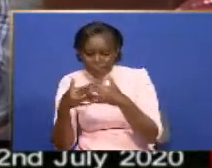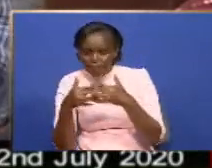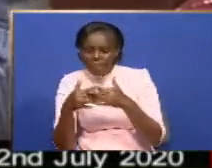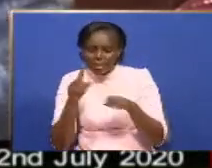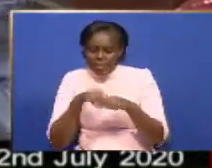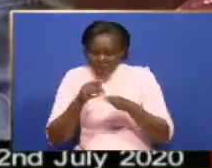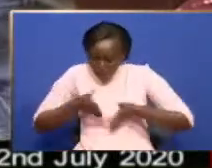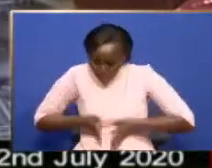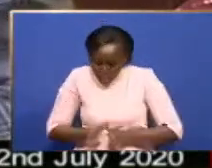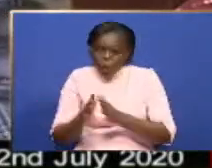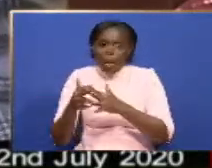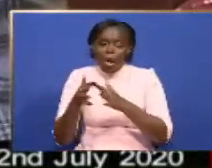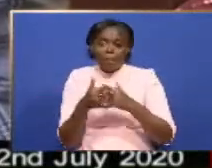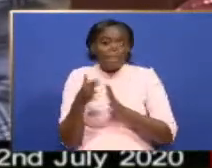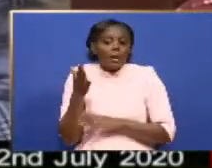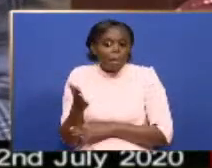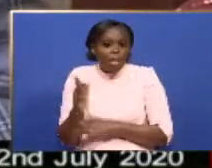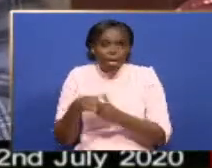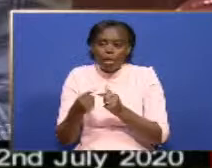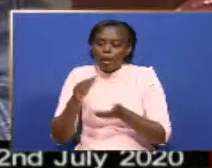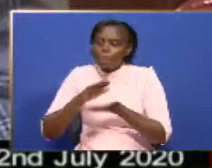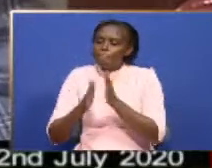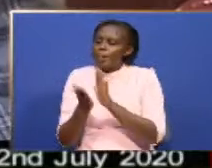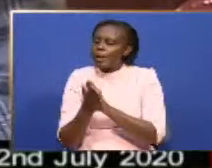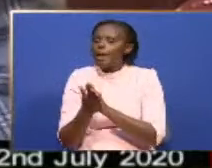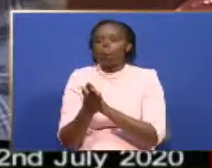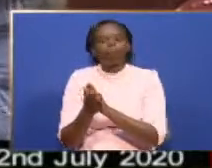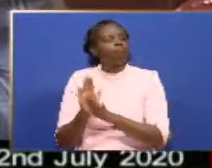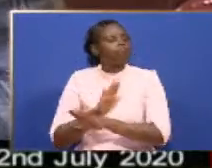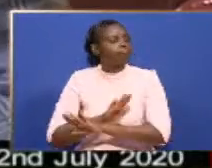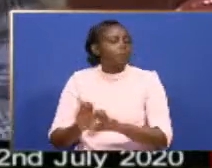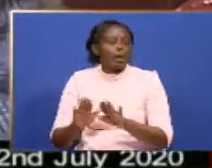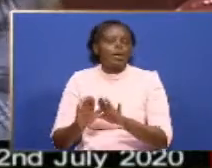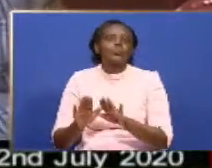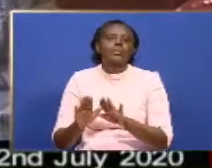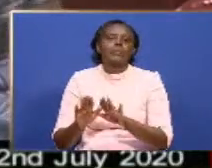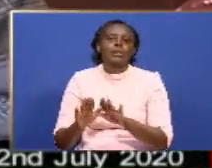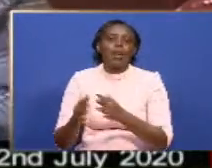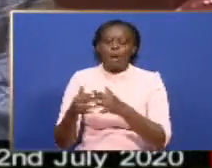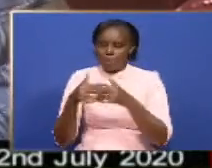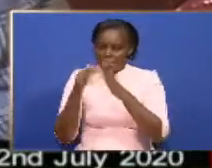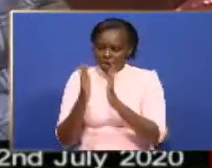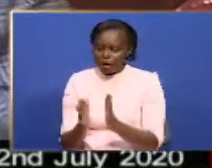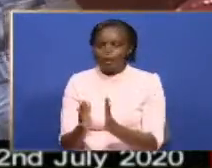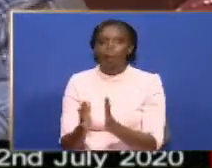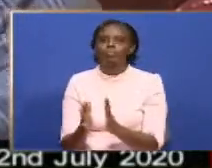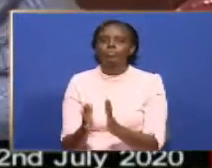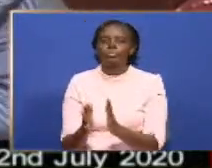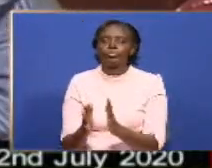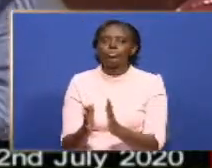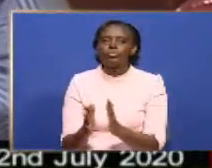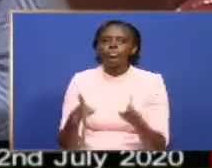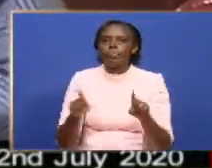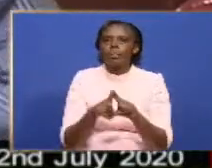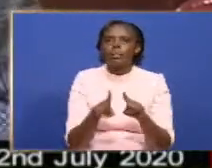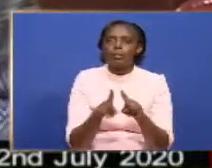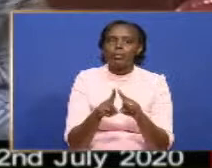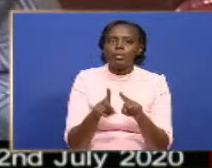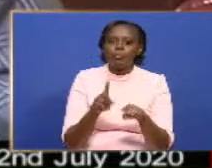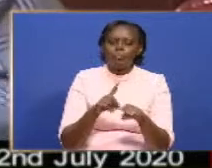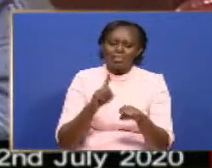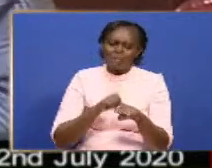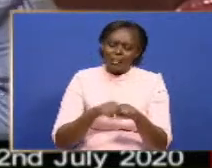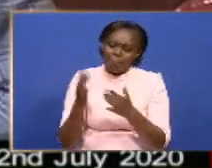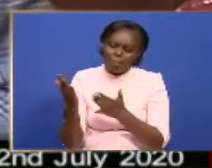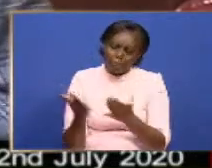moment you are born in their country, then you become an automatic citizen. We need to look at such issues. The issue of asylum also needs